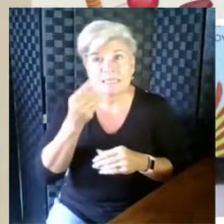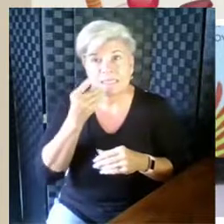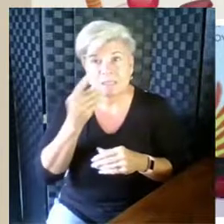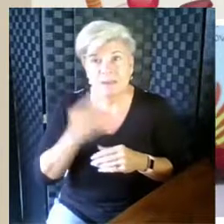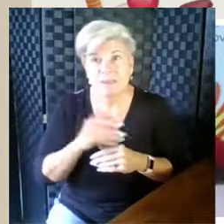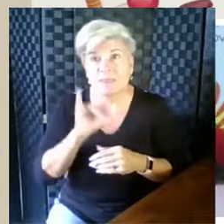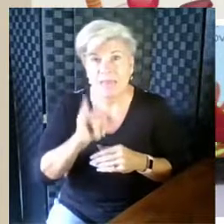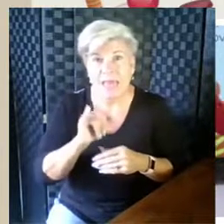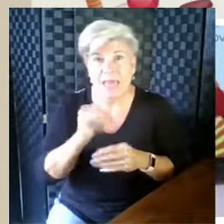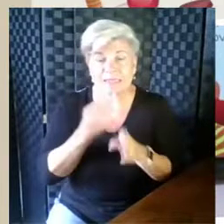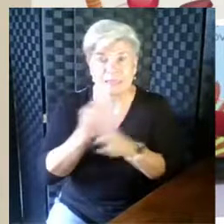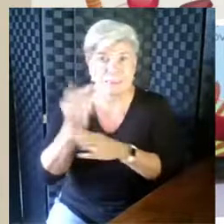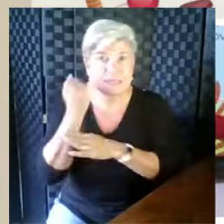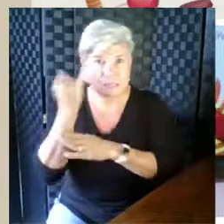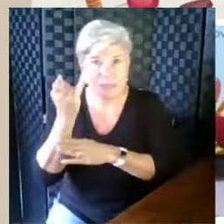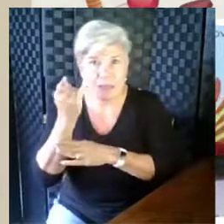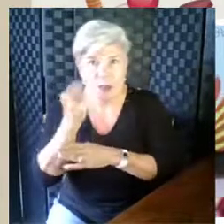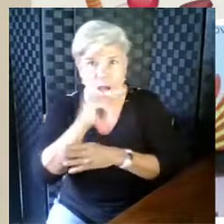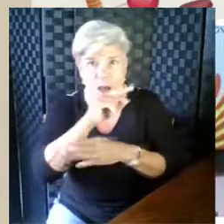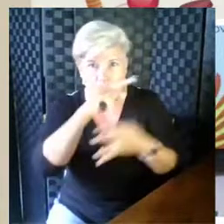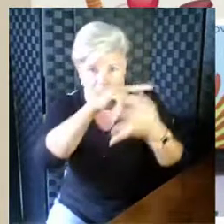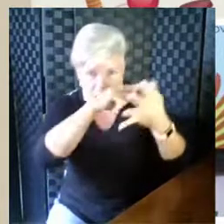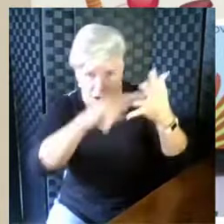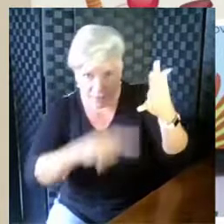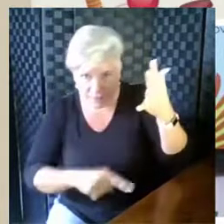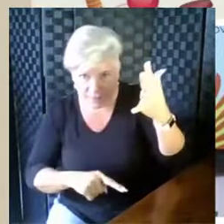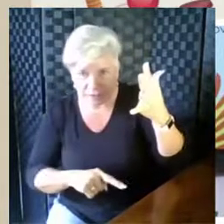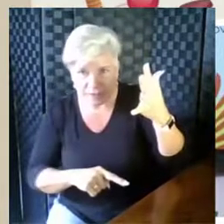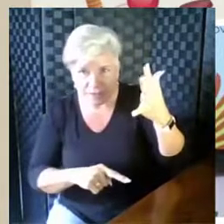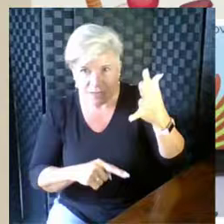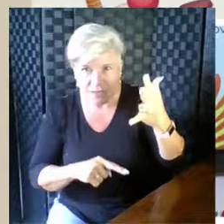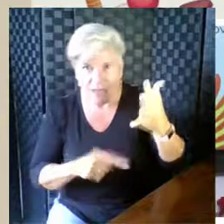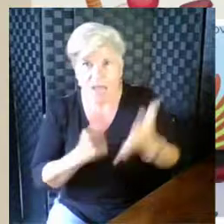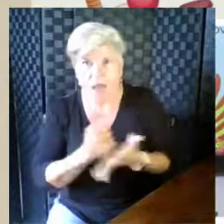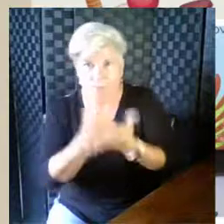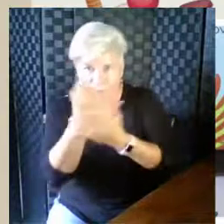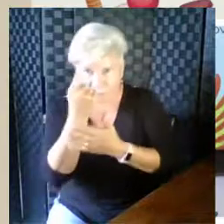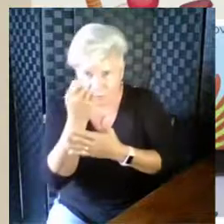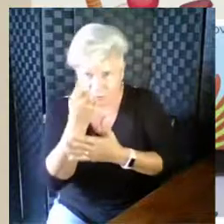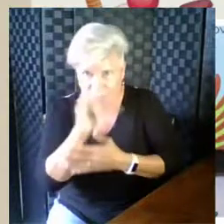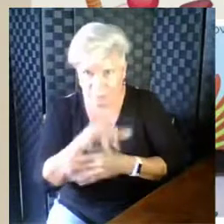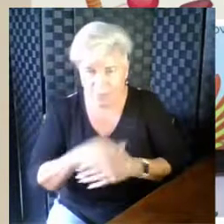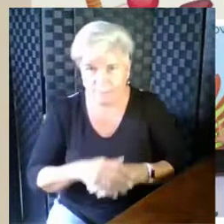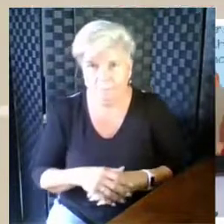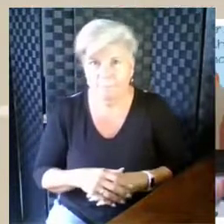best dessert, and these were all things that the author was wanting me to understand.